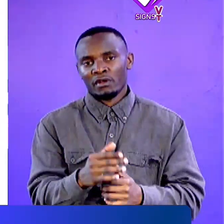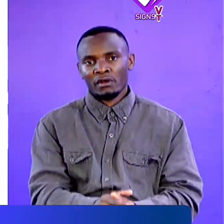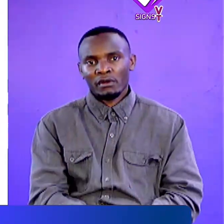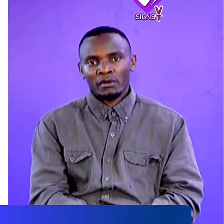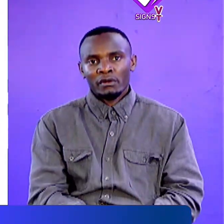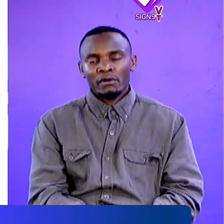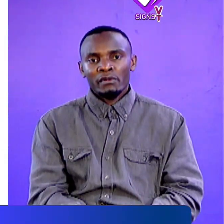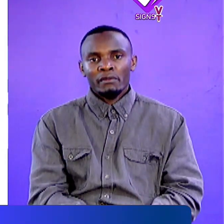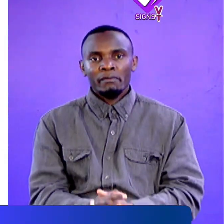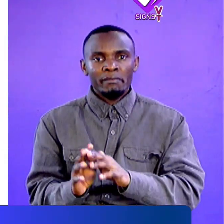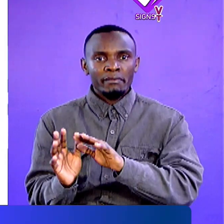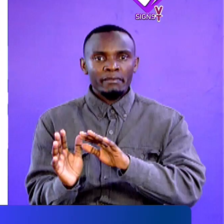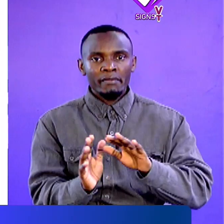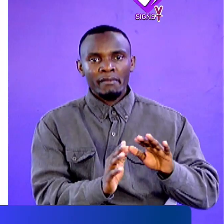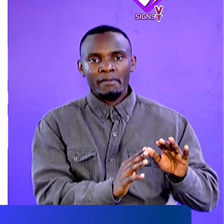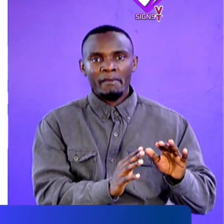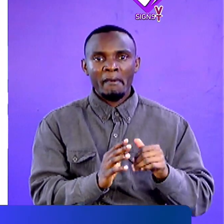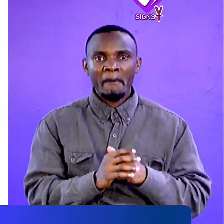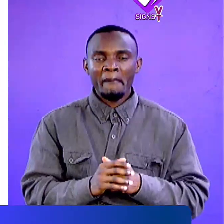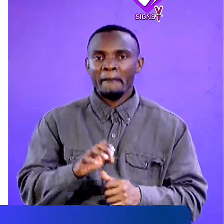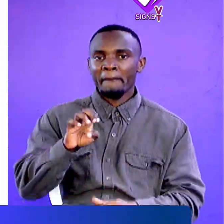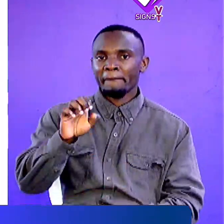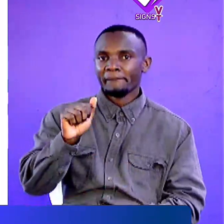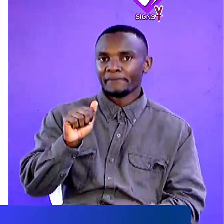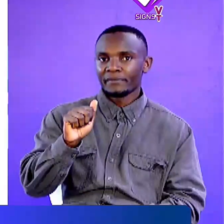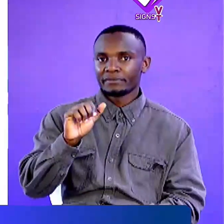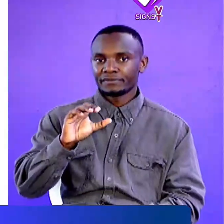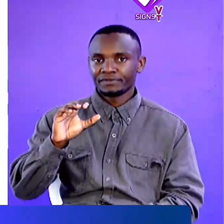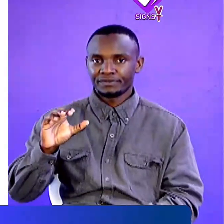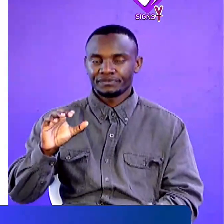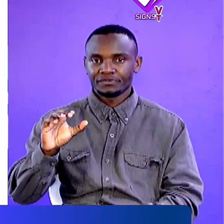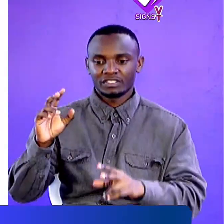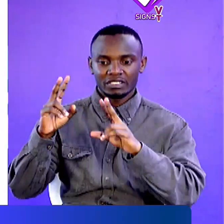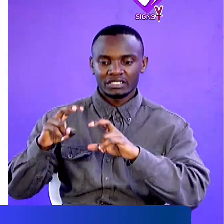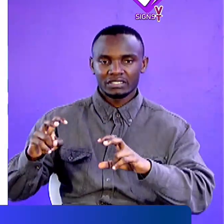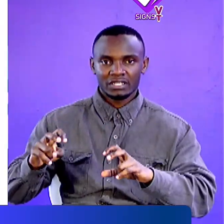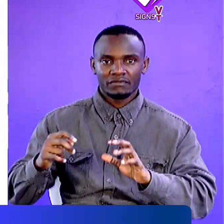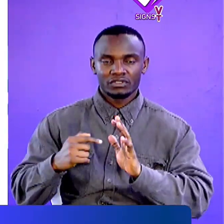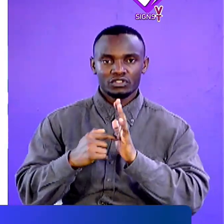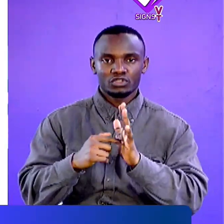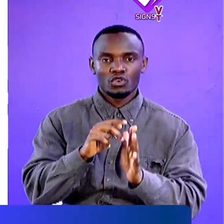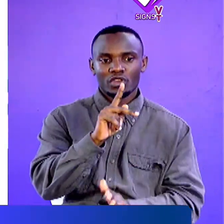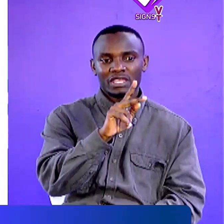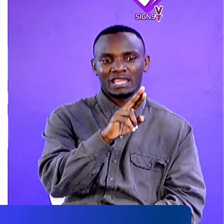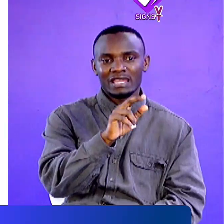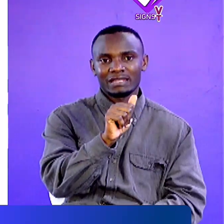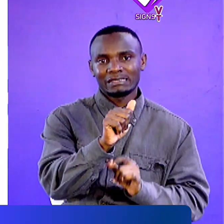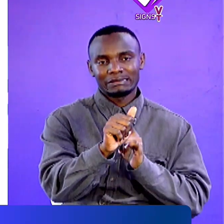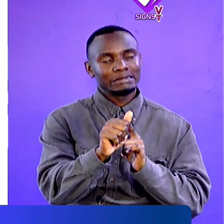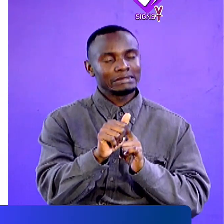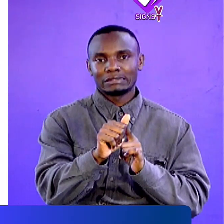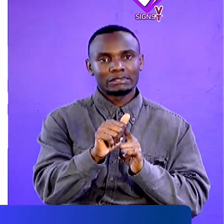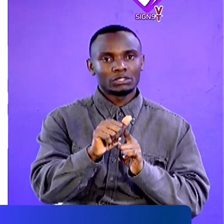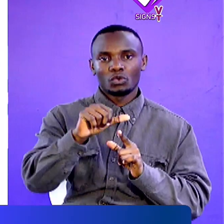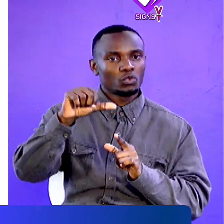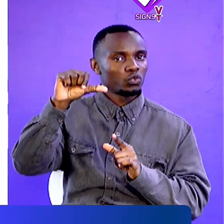Among other stories that are making headlines, EACC survey, KRA among most corrupt institutions. Now, you